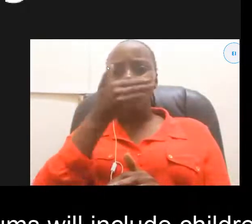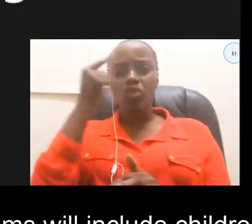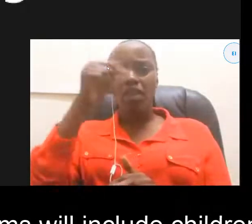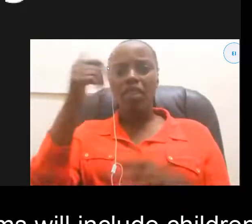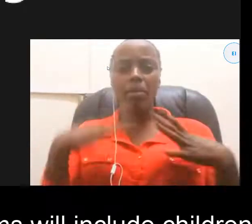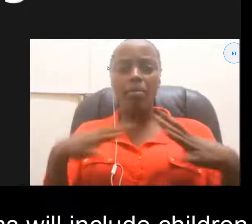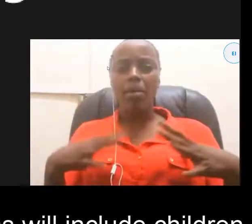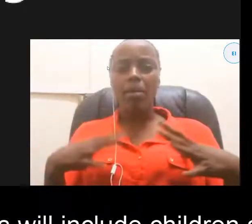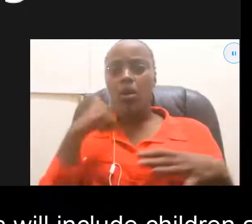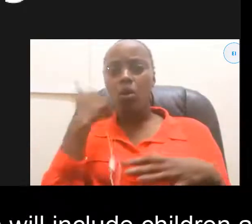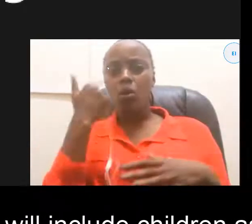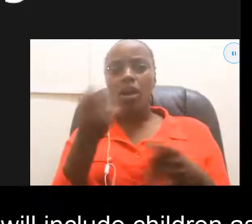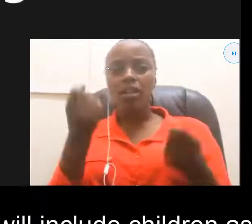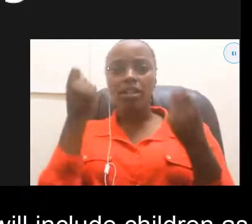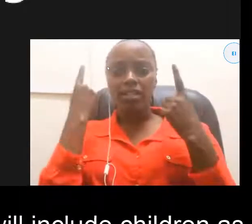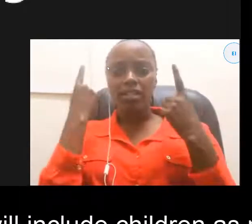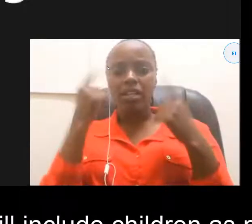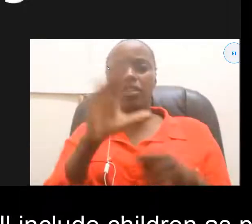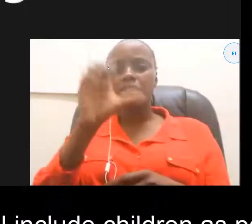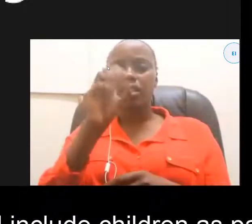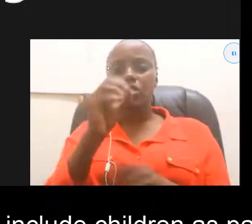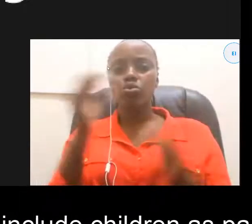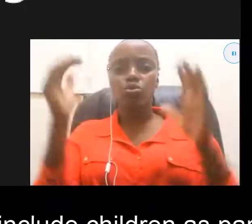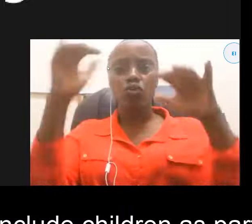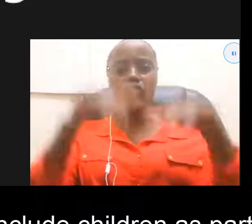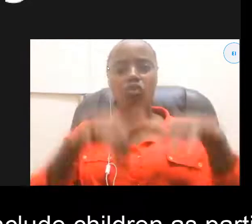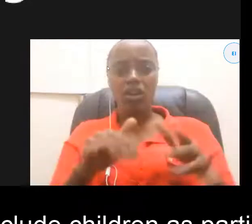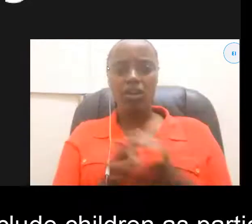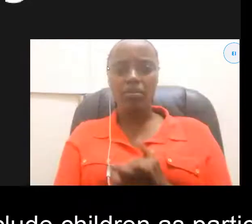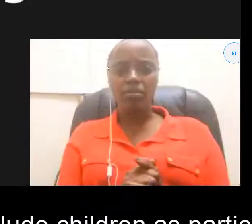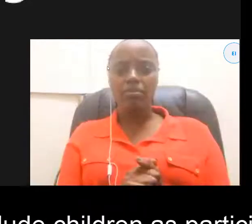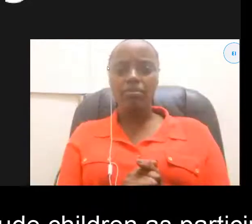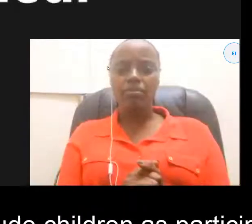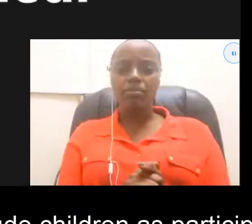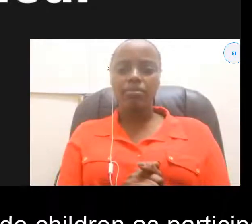guys who do not understand the CSO Forum.